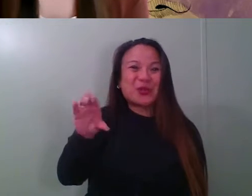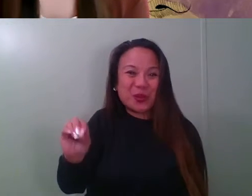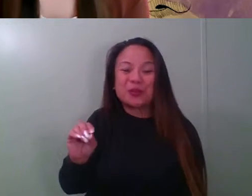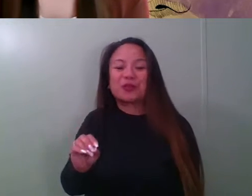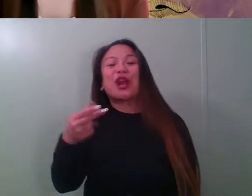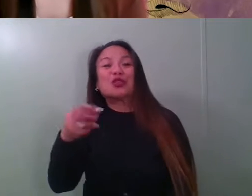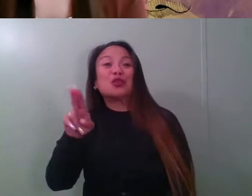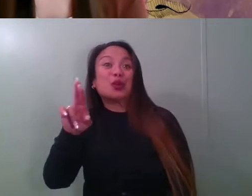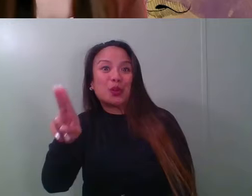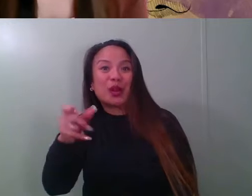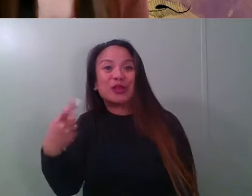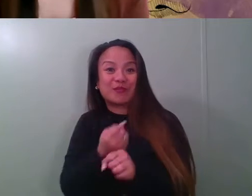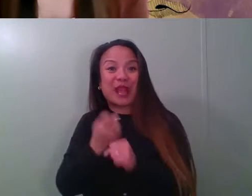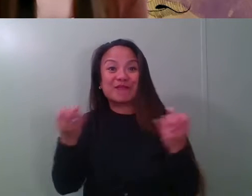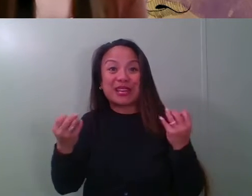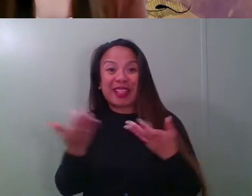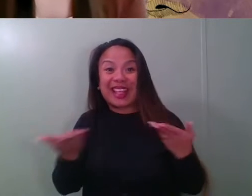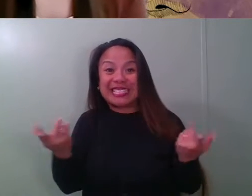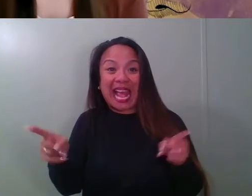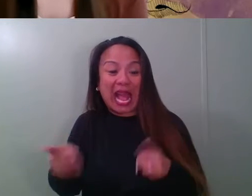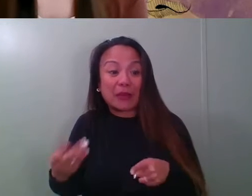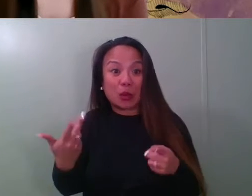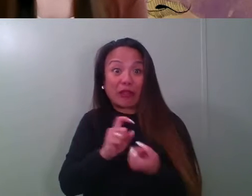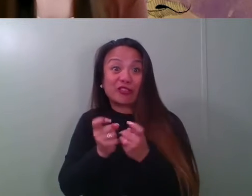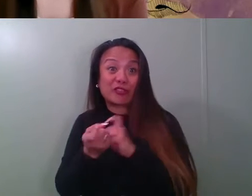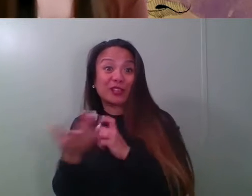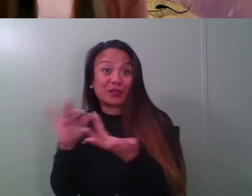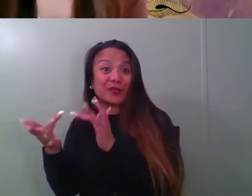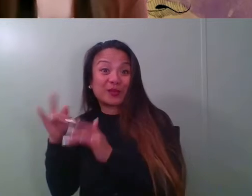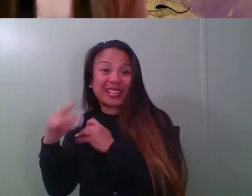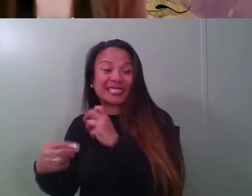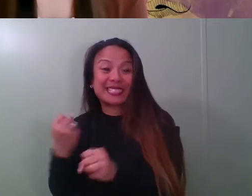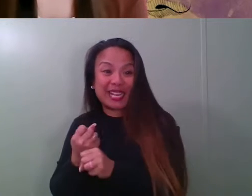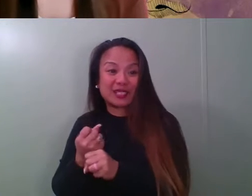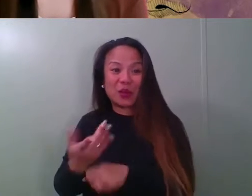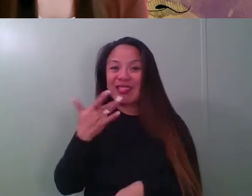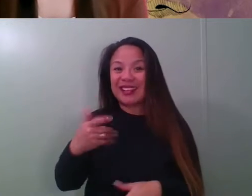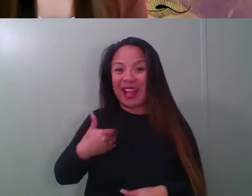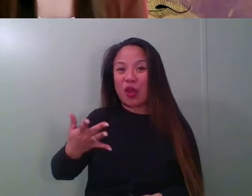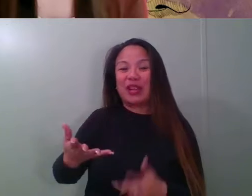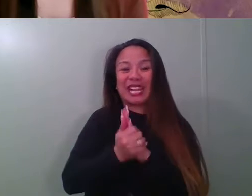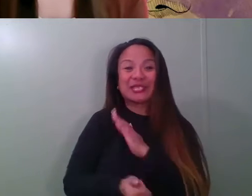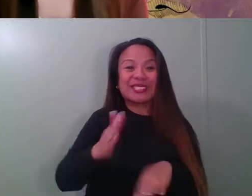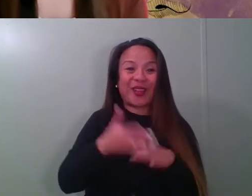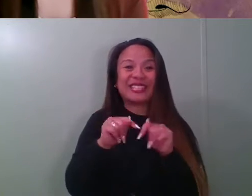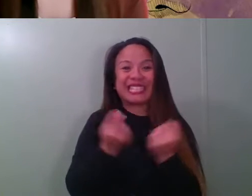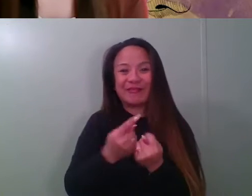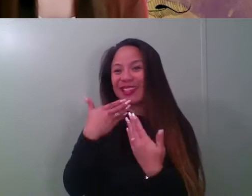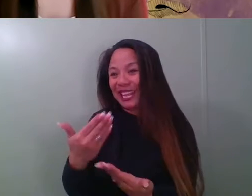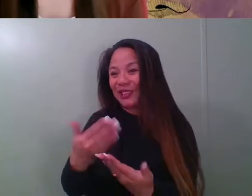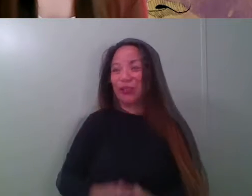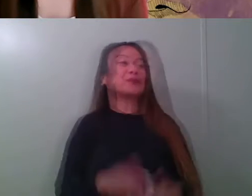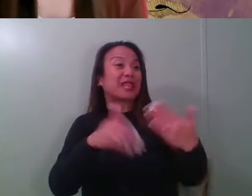guru, you've been able to make a lot of things happen so we can pivot to be virtual this year. So we're very grateful to have your expertise on the team. So